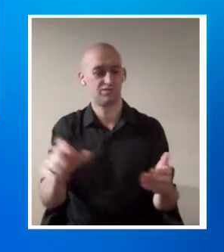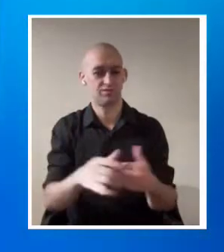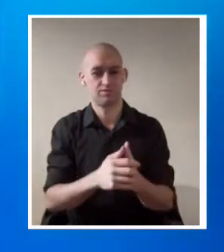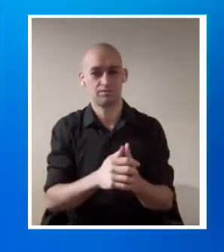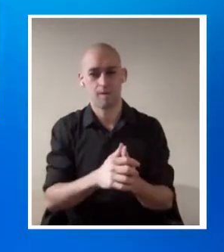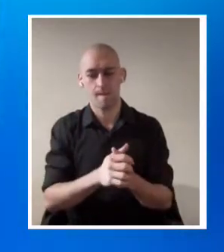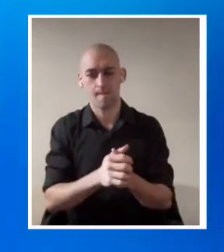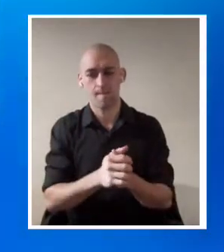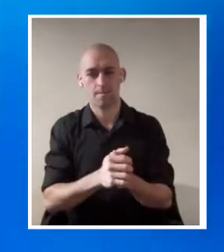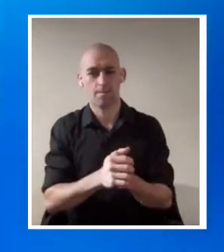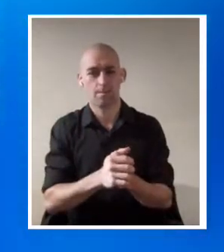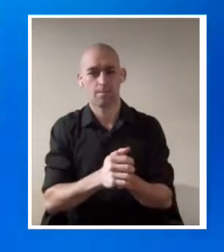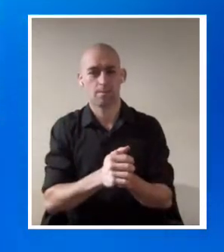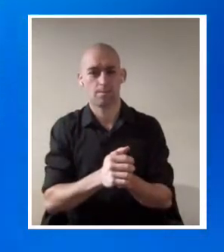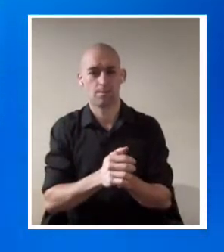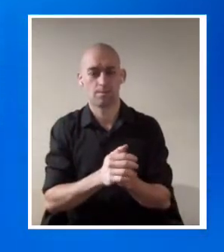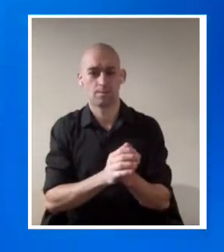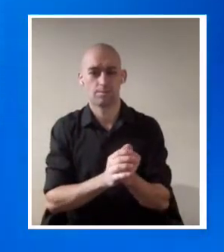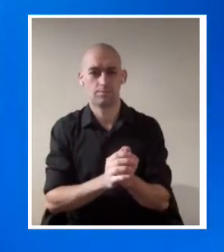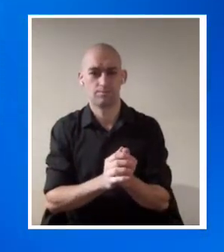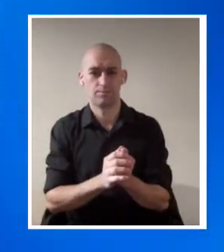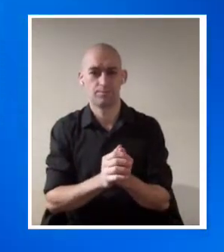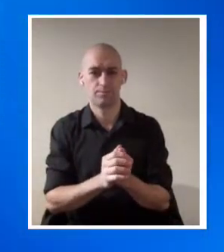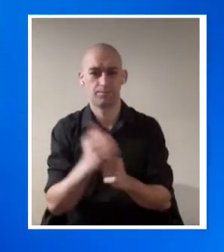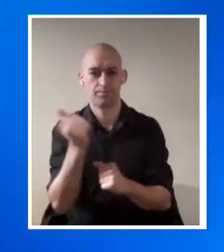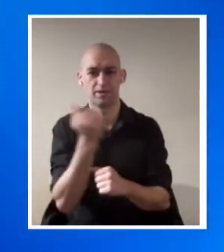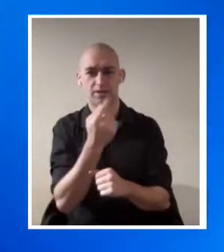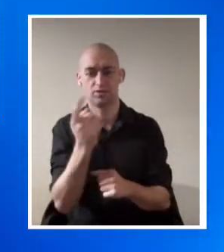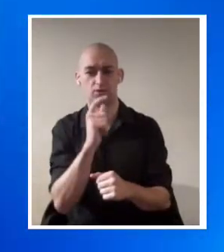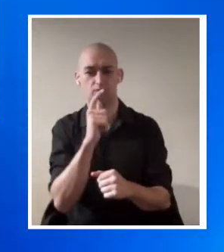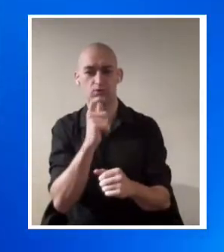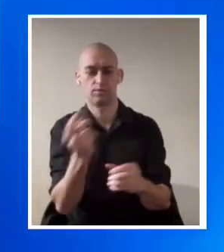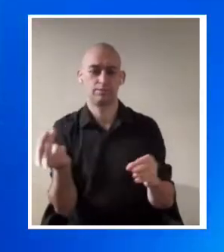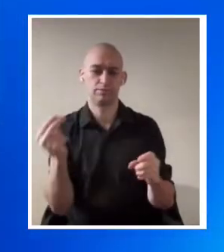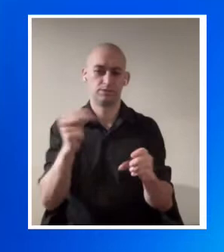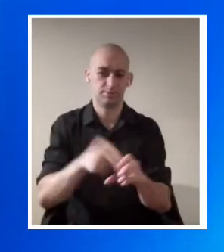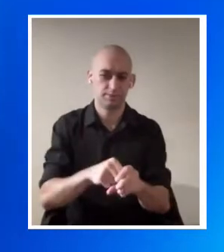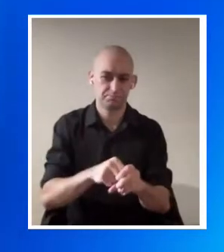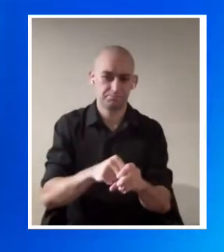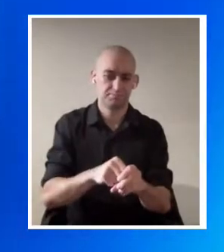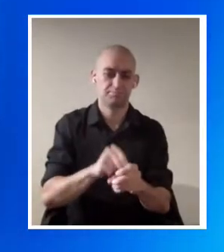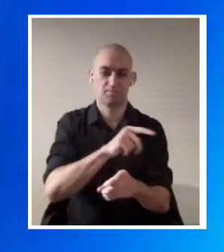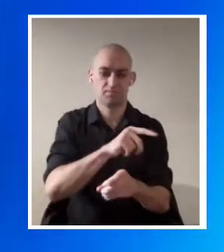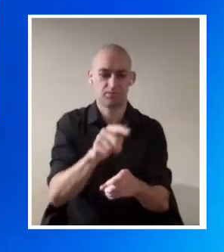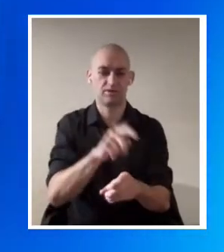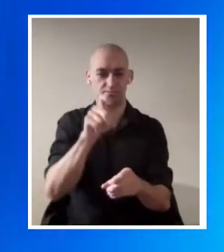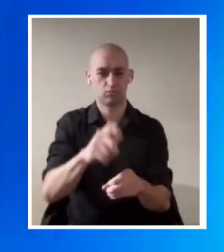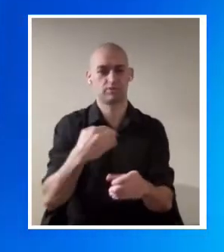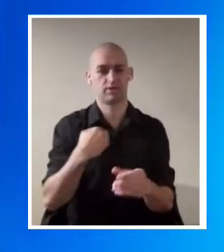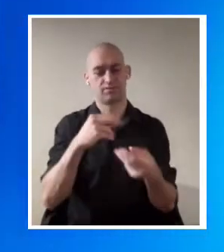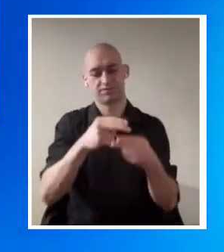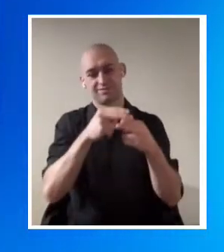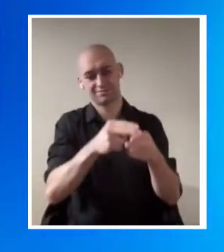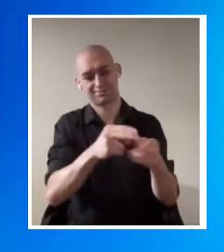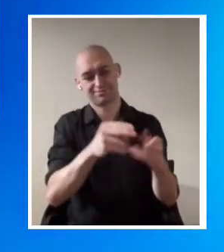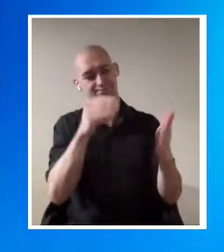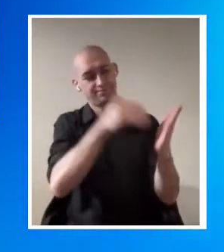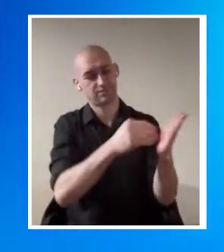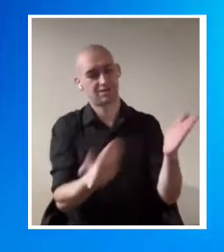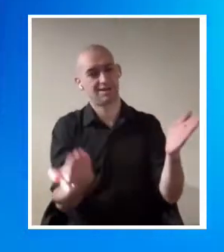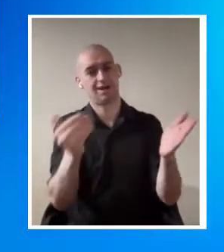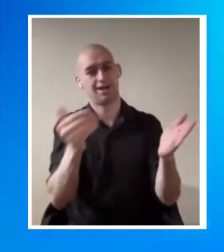again? Anyone who participated is supposed to have their name entered again. Okay. So